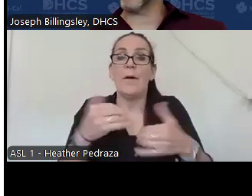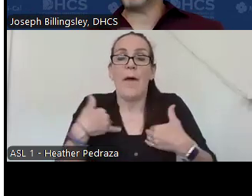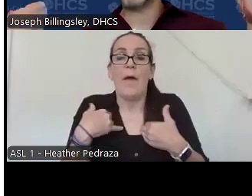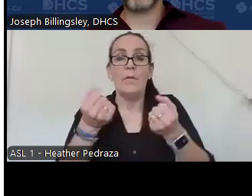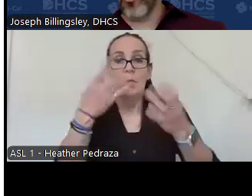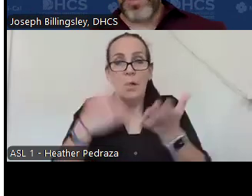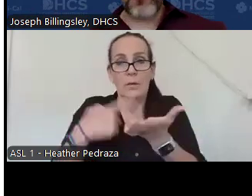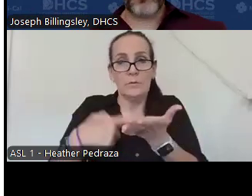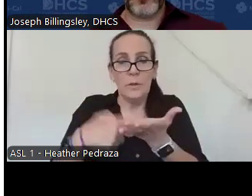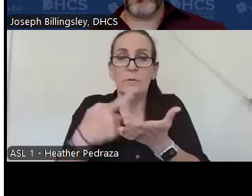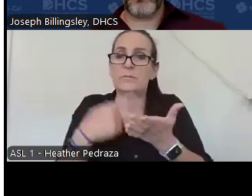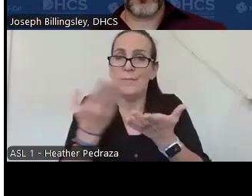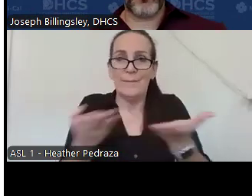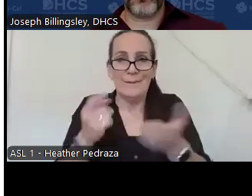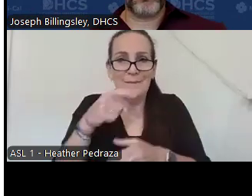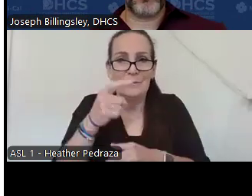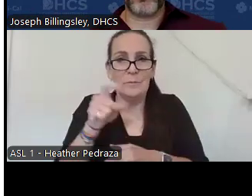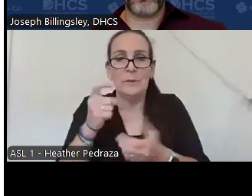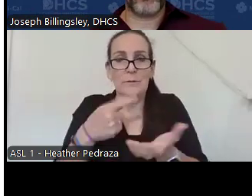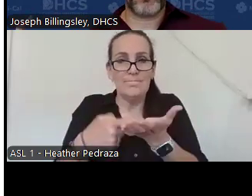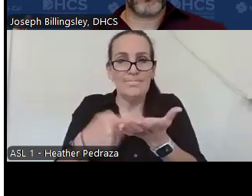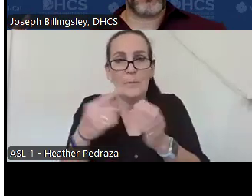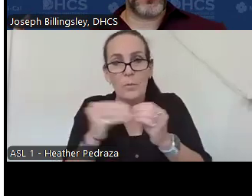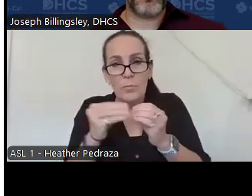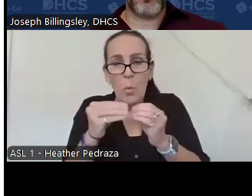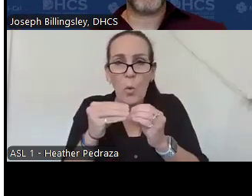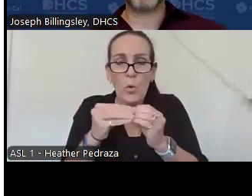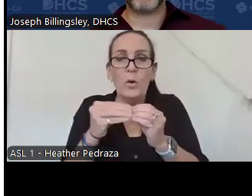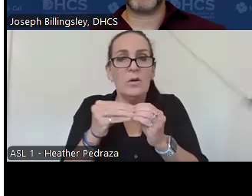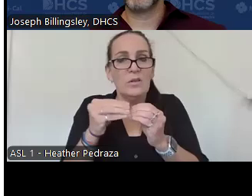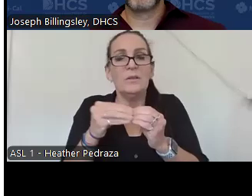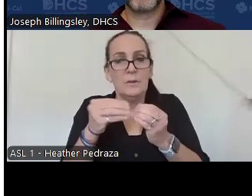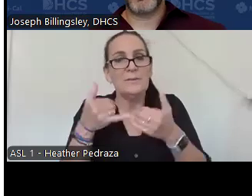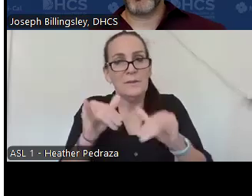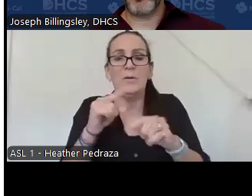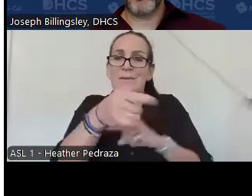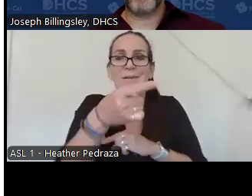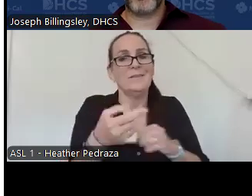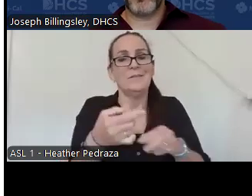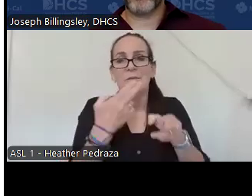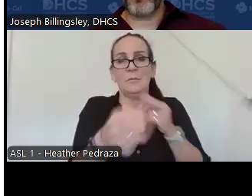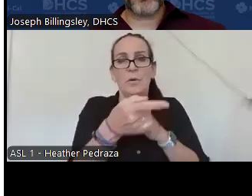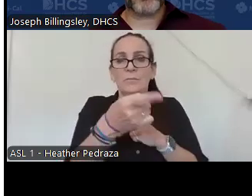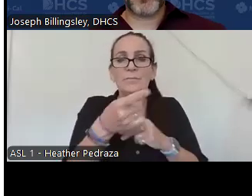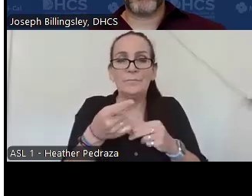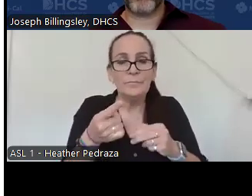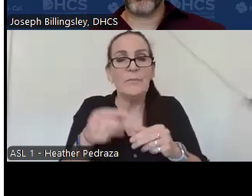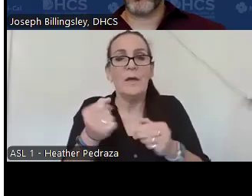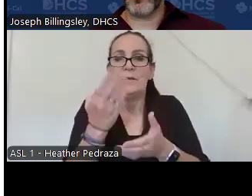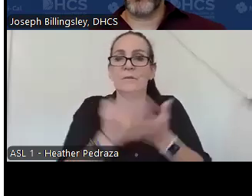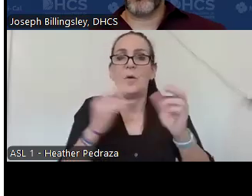and things that we need to talk more about. So this is just a sampling of the topics